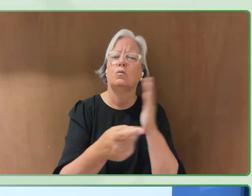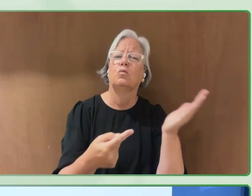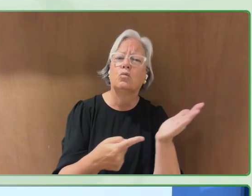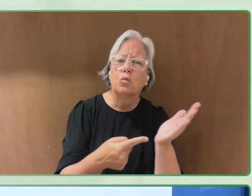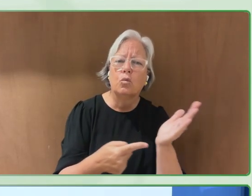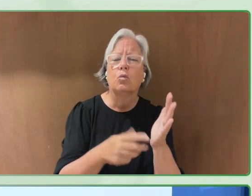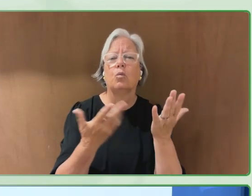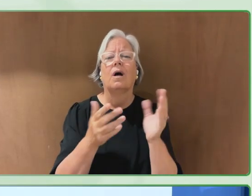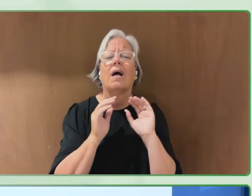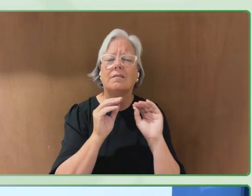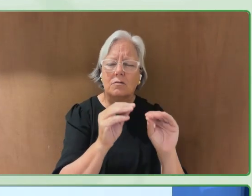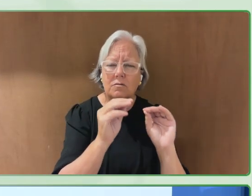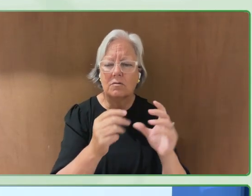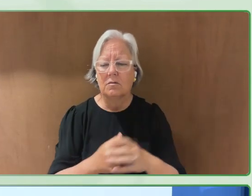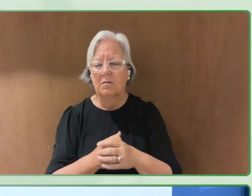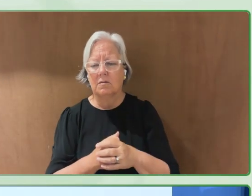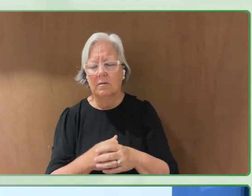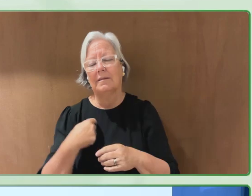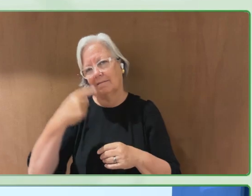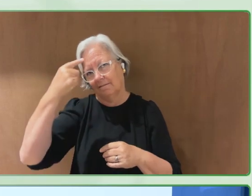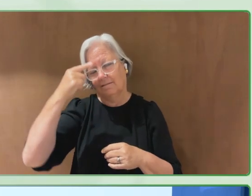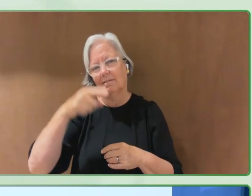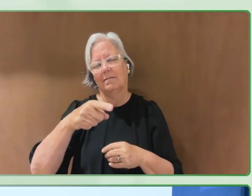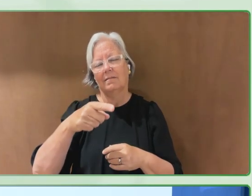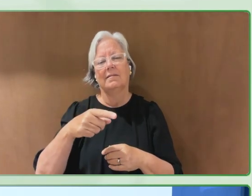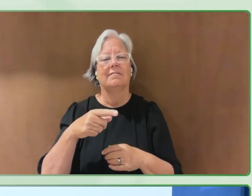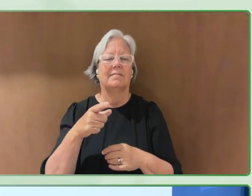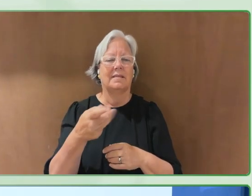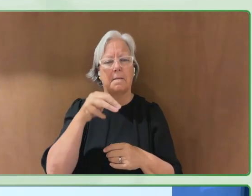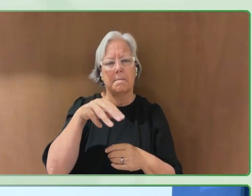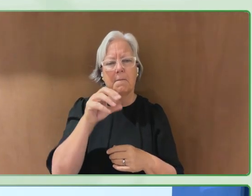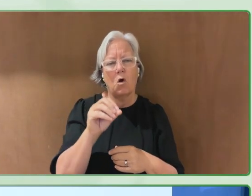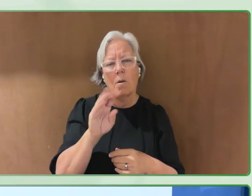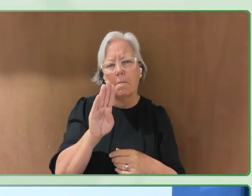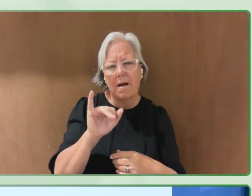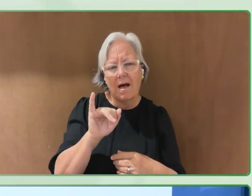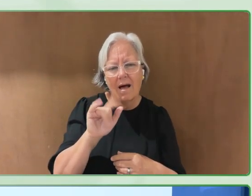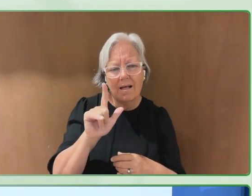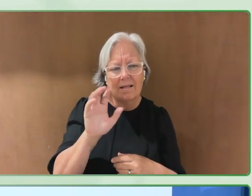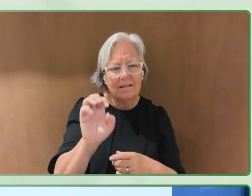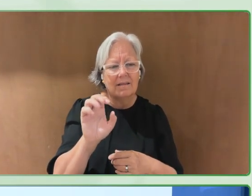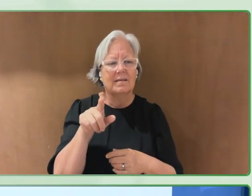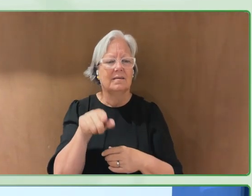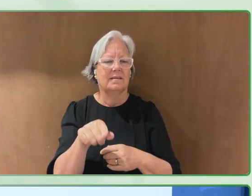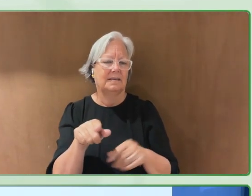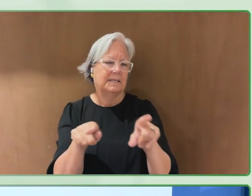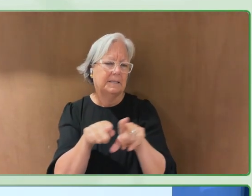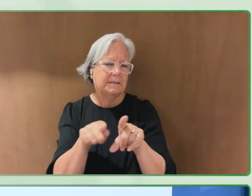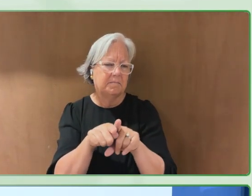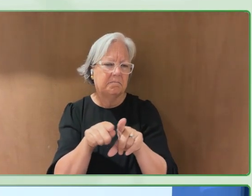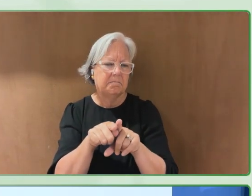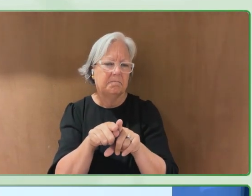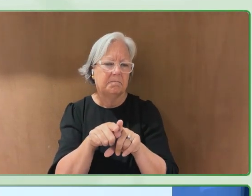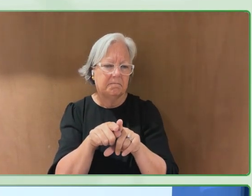decided to create a project called Mobile Clinics, where we are traveling around all different cities from Colombia,